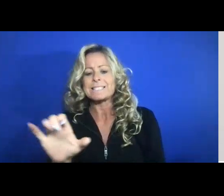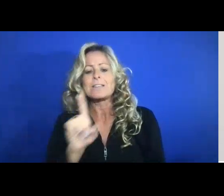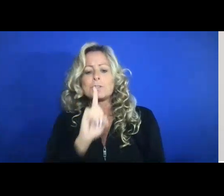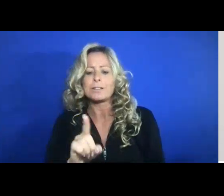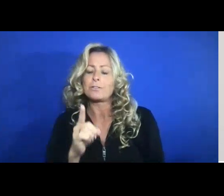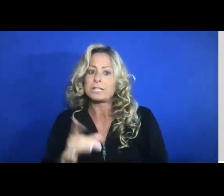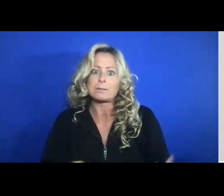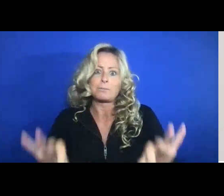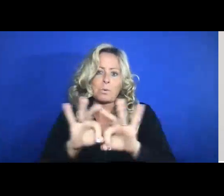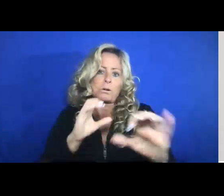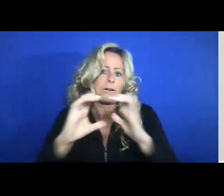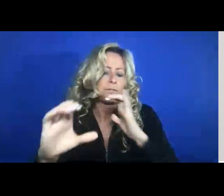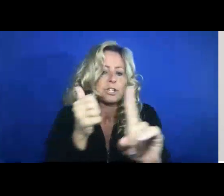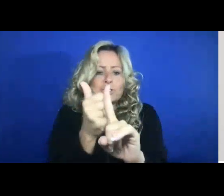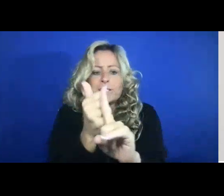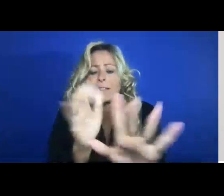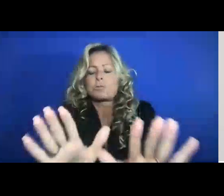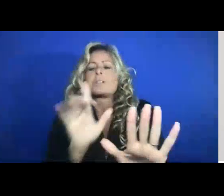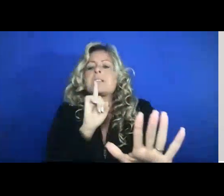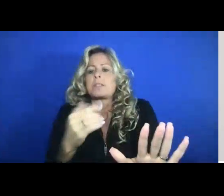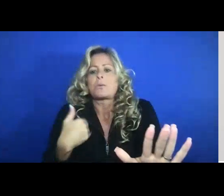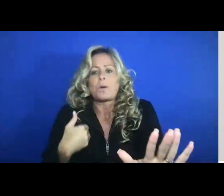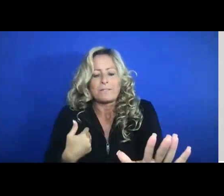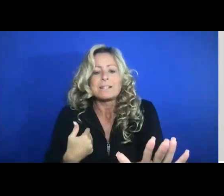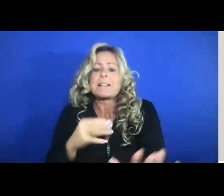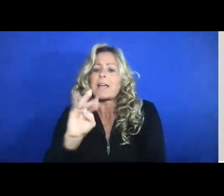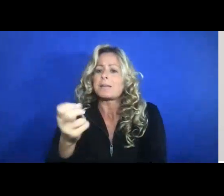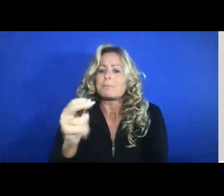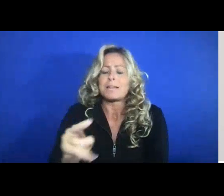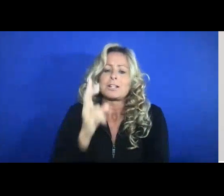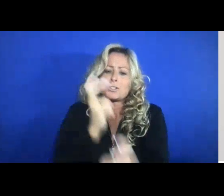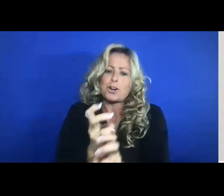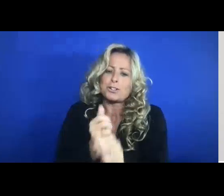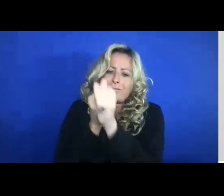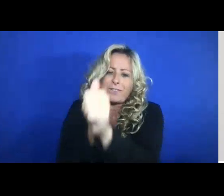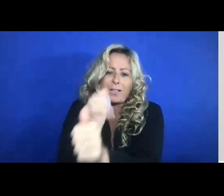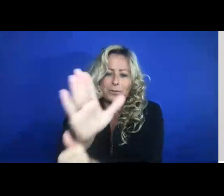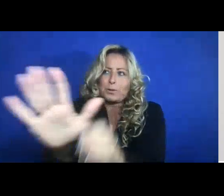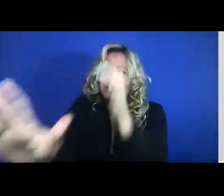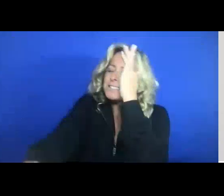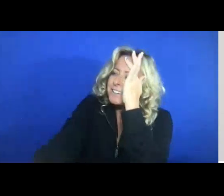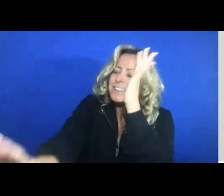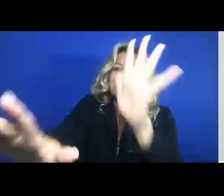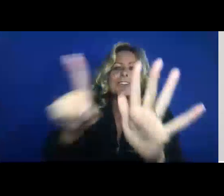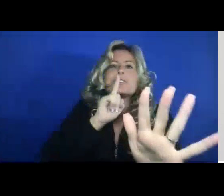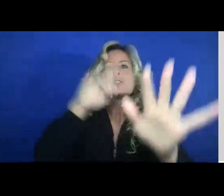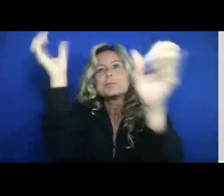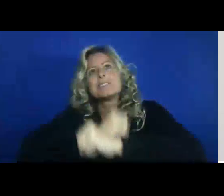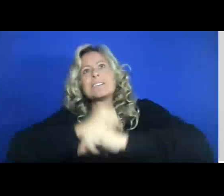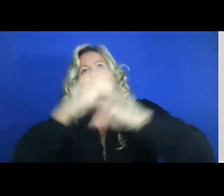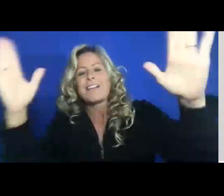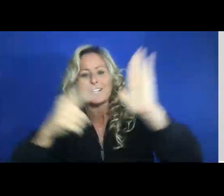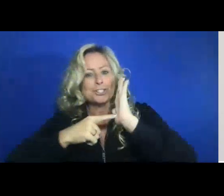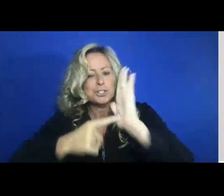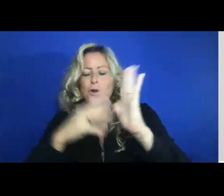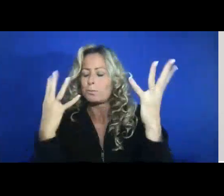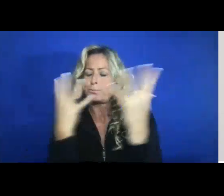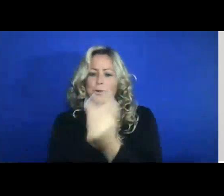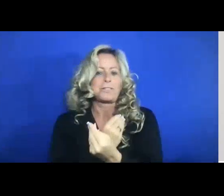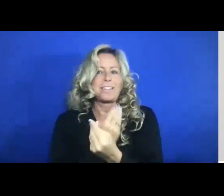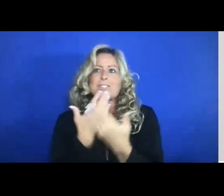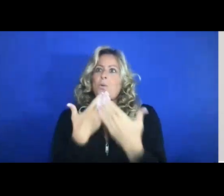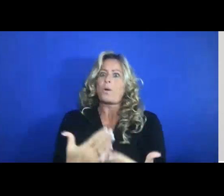important conversations that we're having. And Megan, it's really hard to follow you because I think you encapsulated it so beautifully and so